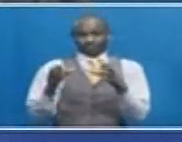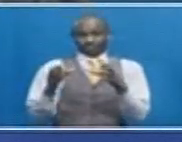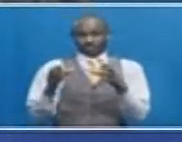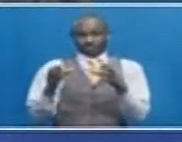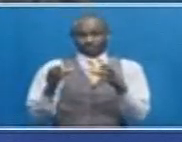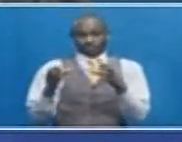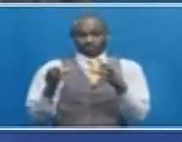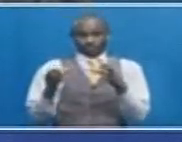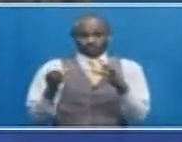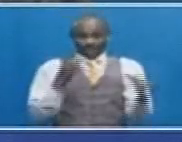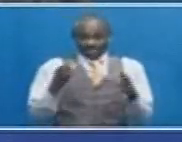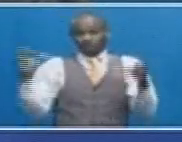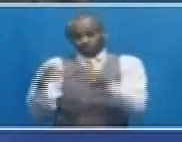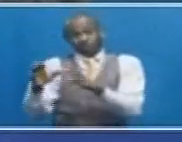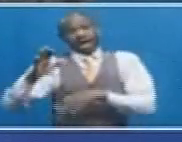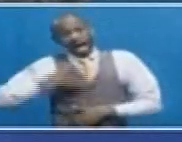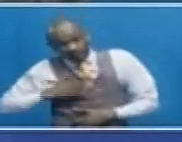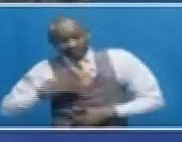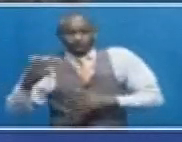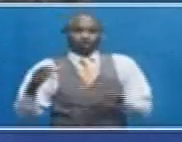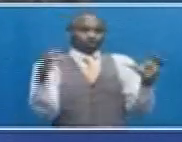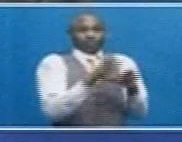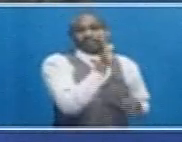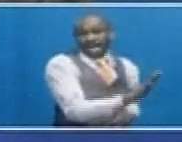whether they are in our camps or in their camps.